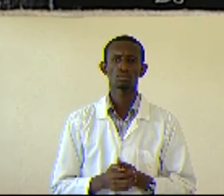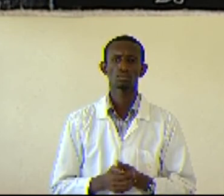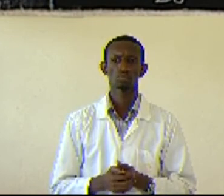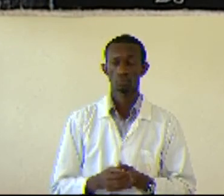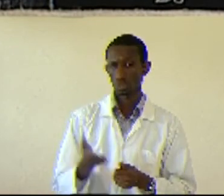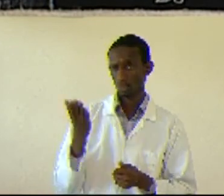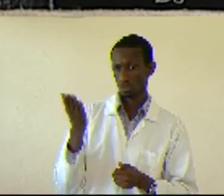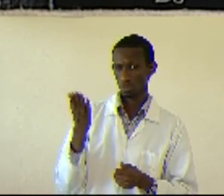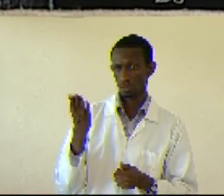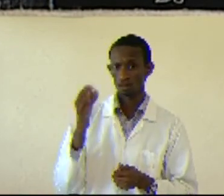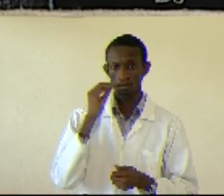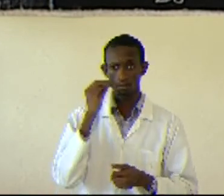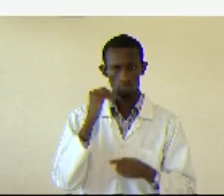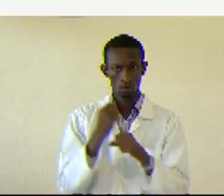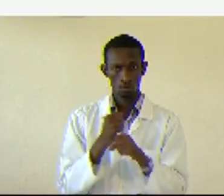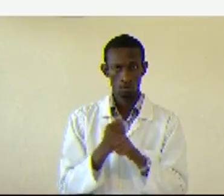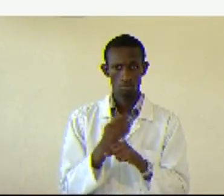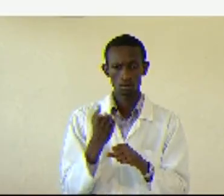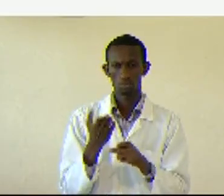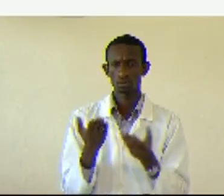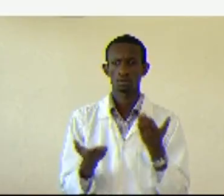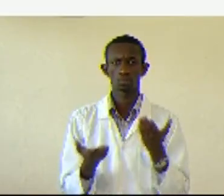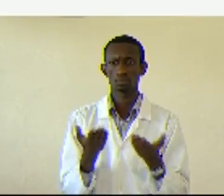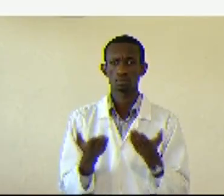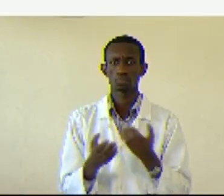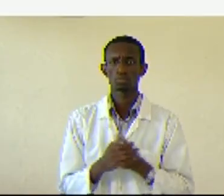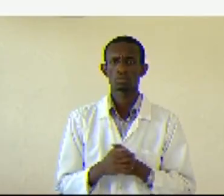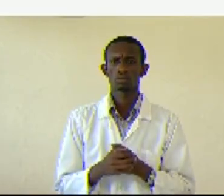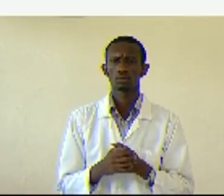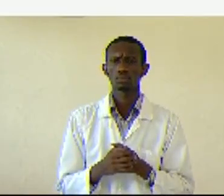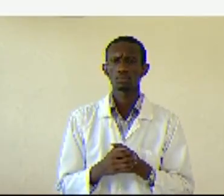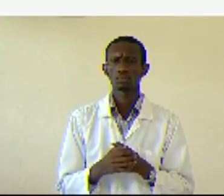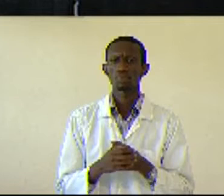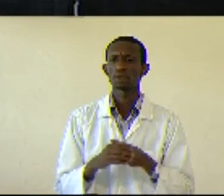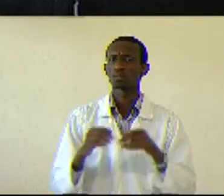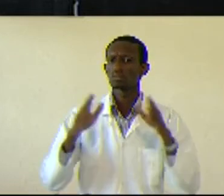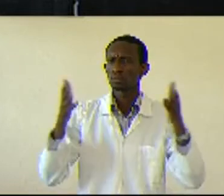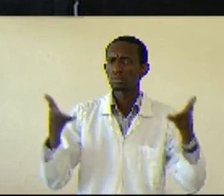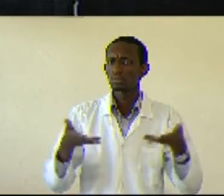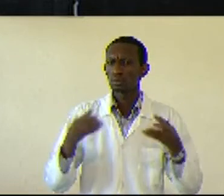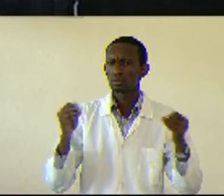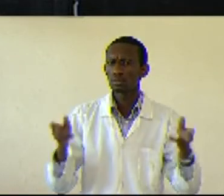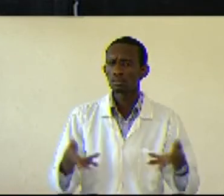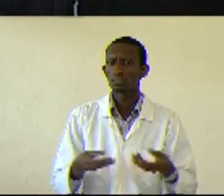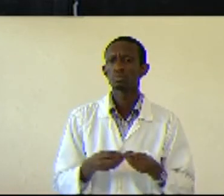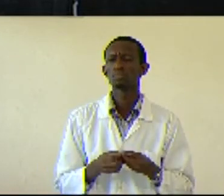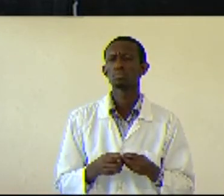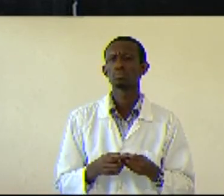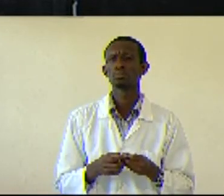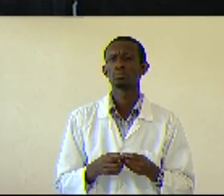This homework is somehow a summary of our 3